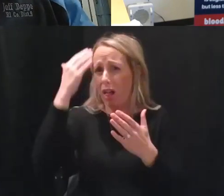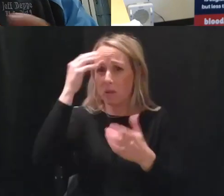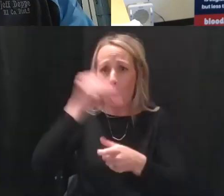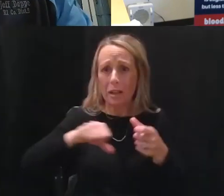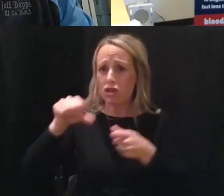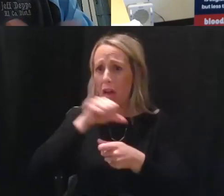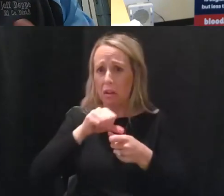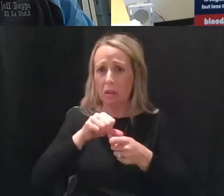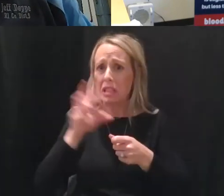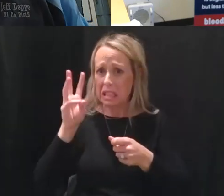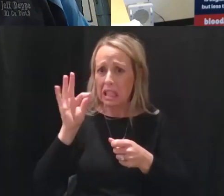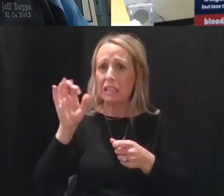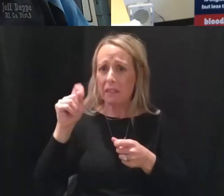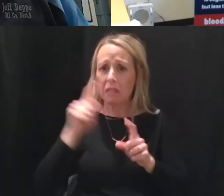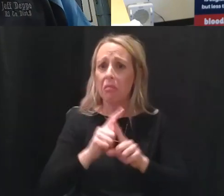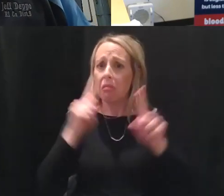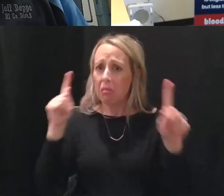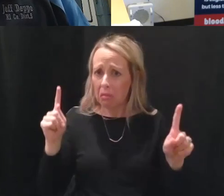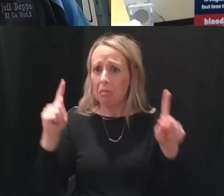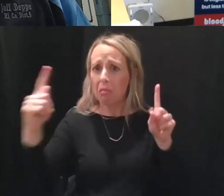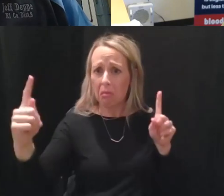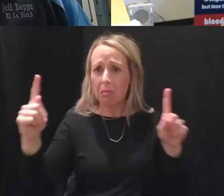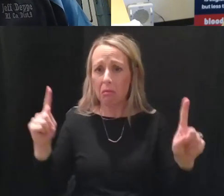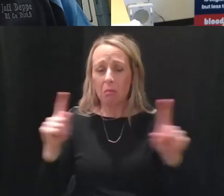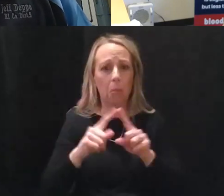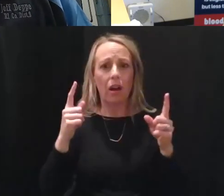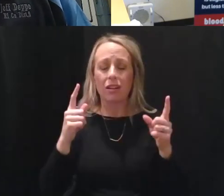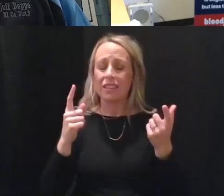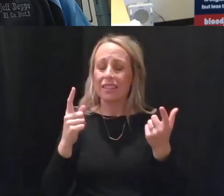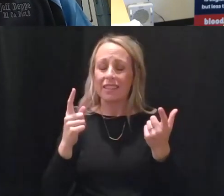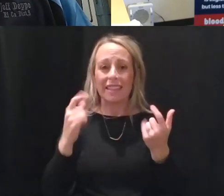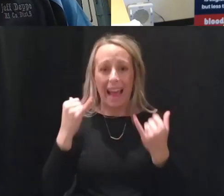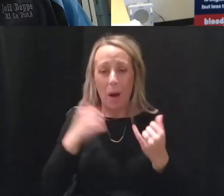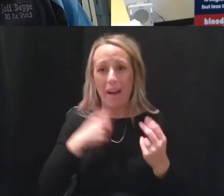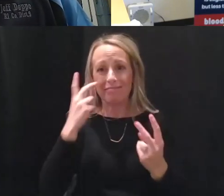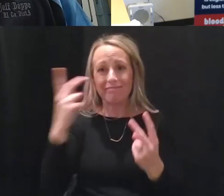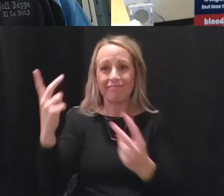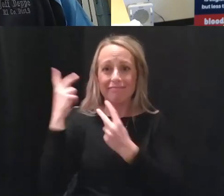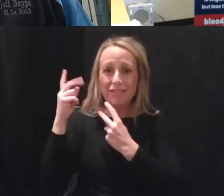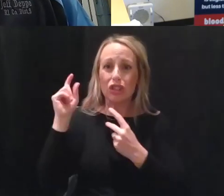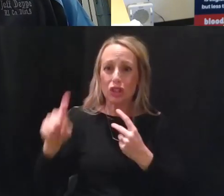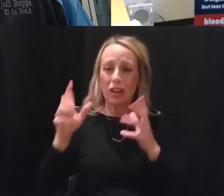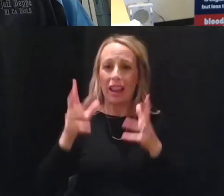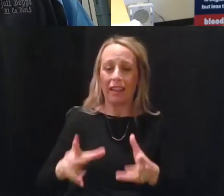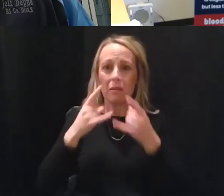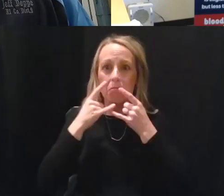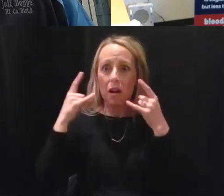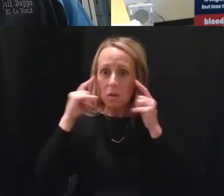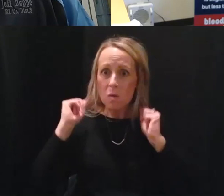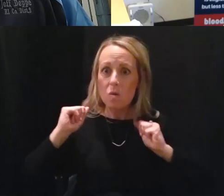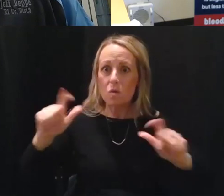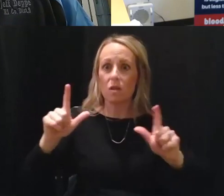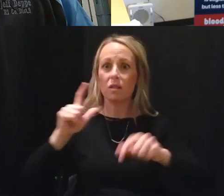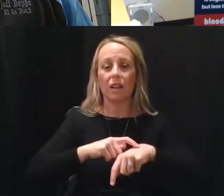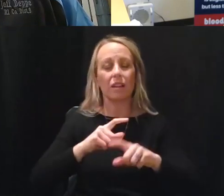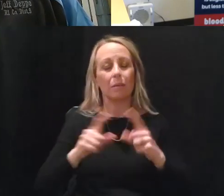foot apart most of the time, but we still should have left. I still should have left my mask on. So everybody at